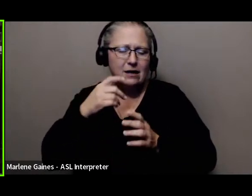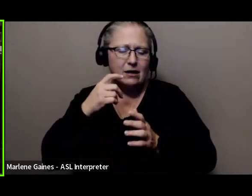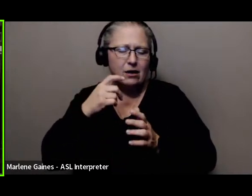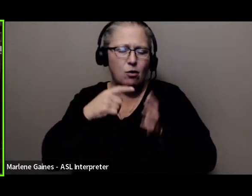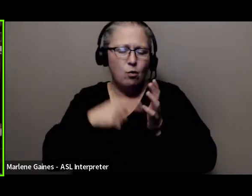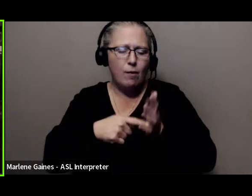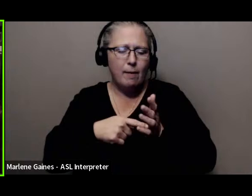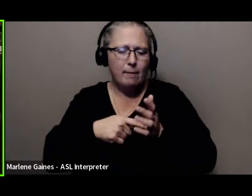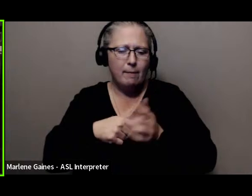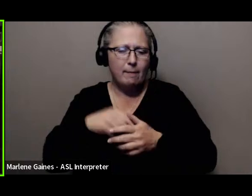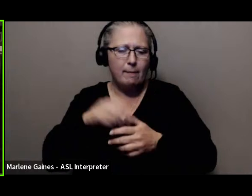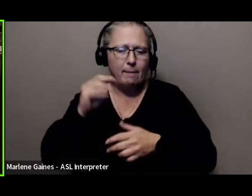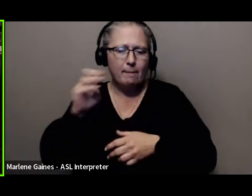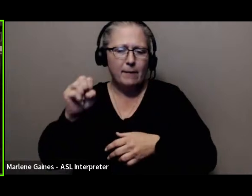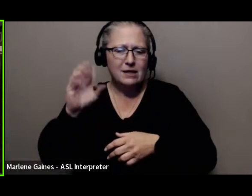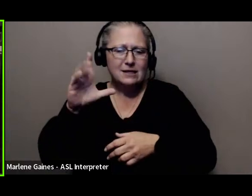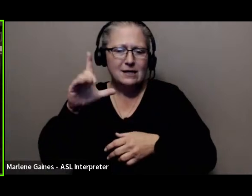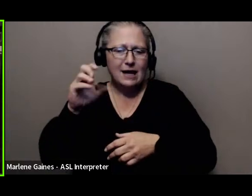Hello.